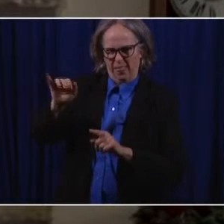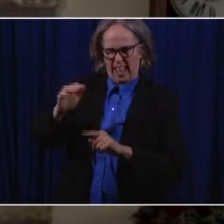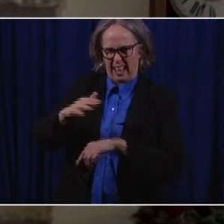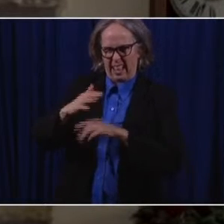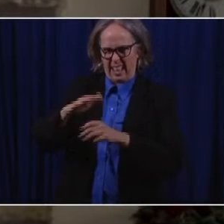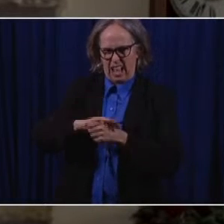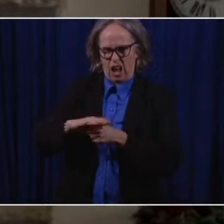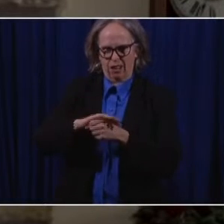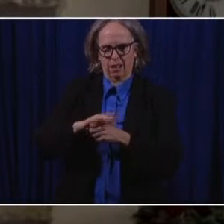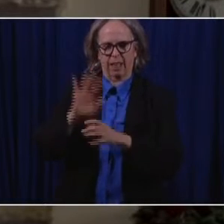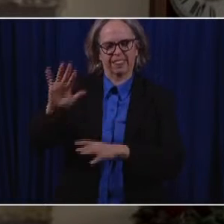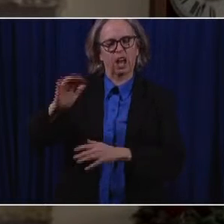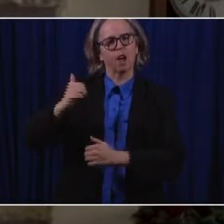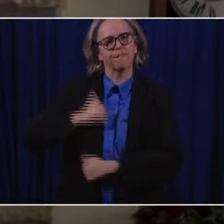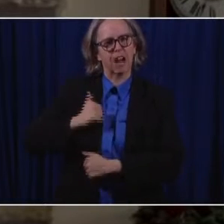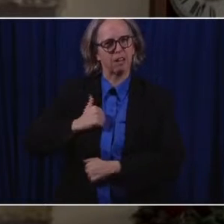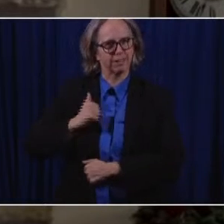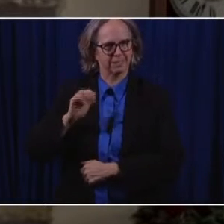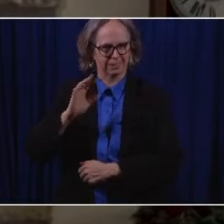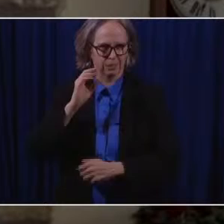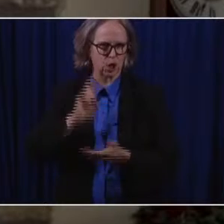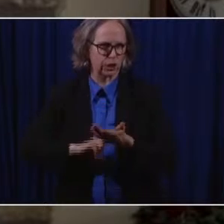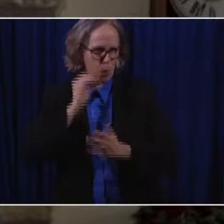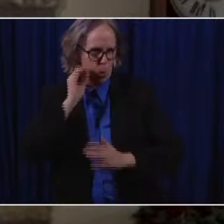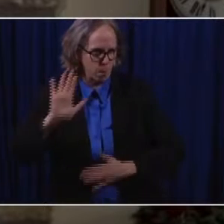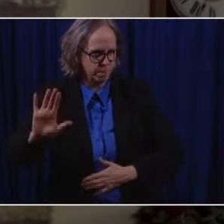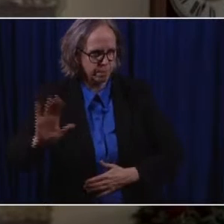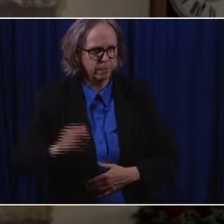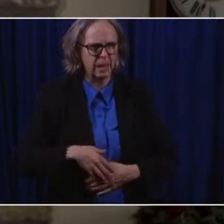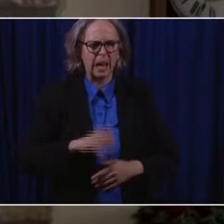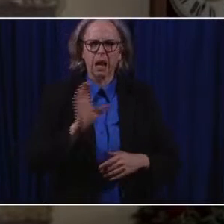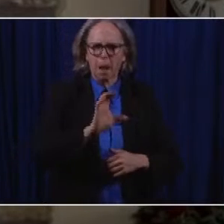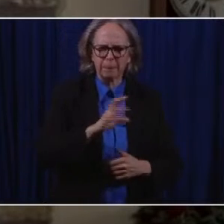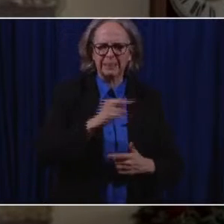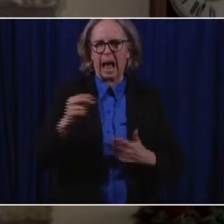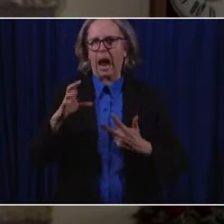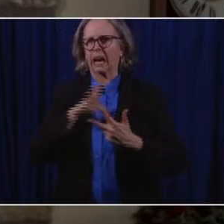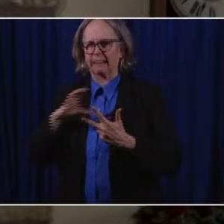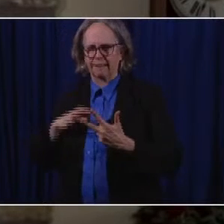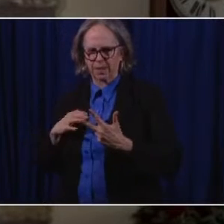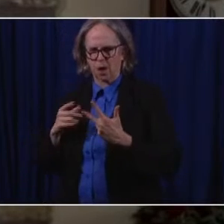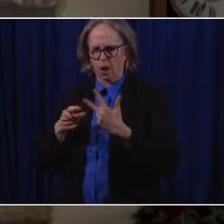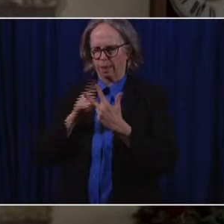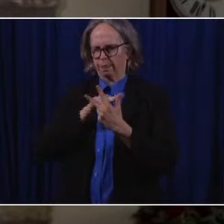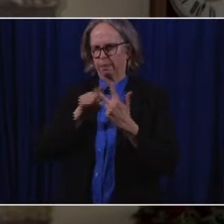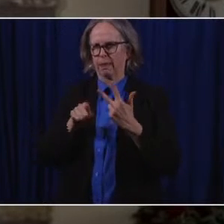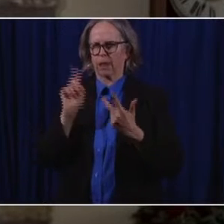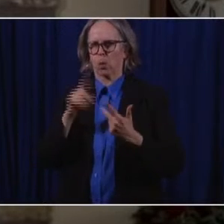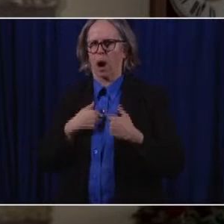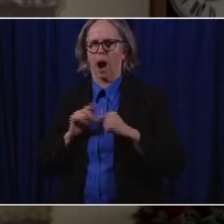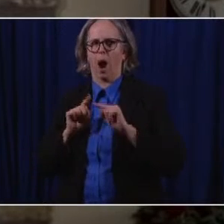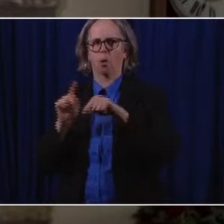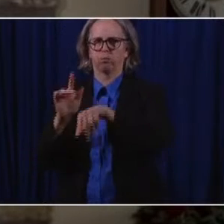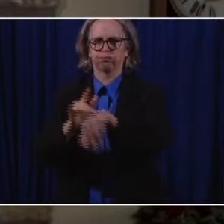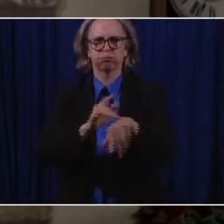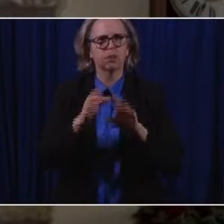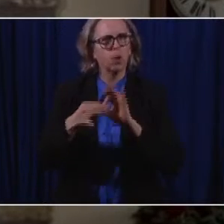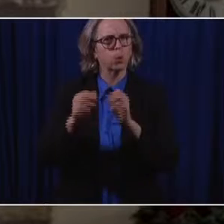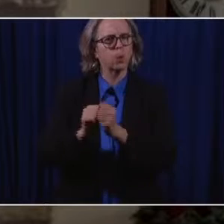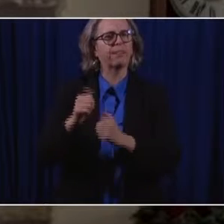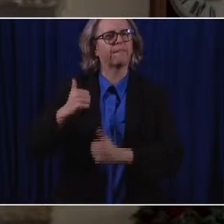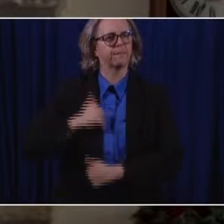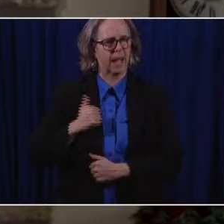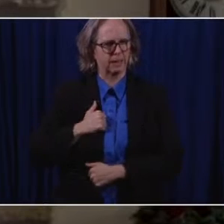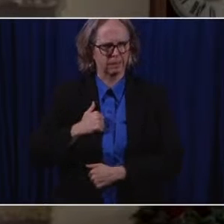being in Columbus and in Cleveland. So I know that those are 3 communities that I will be visiting. So I know